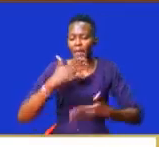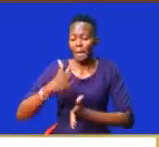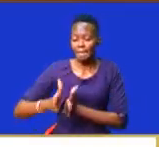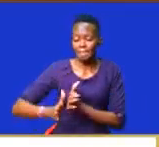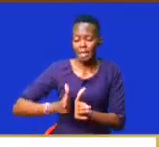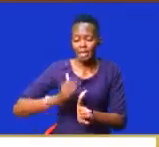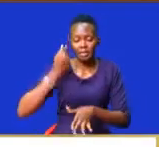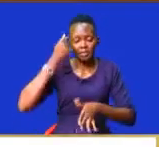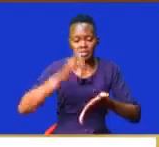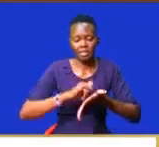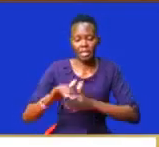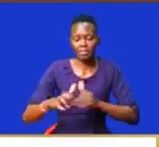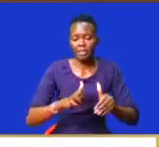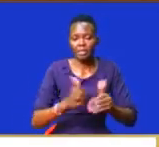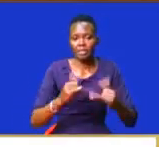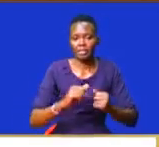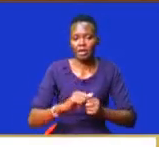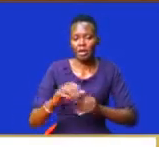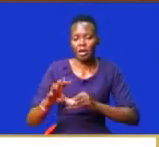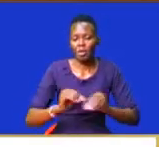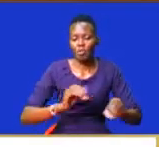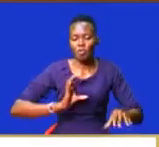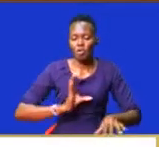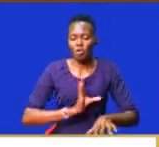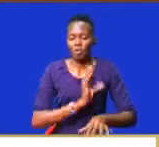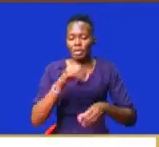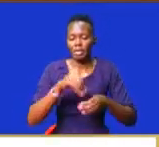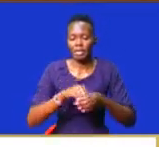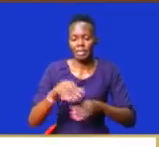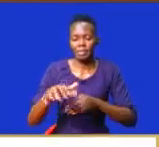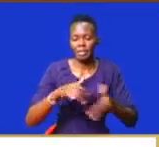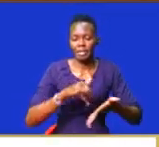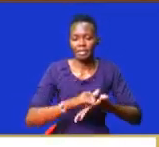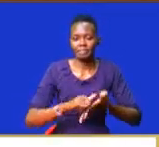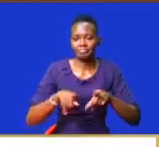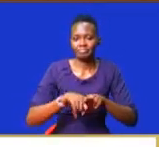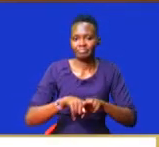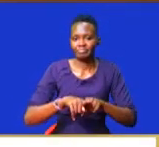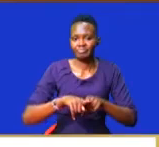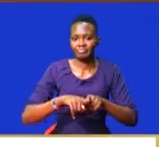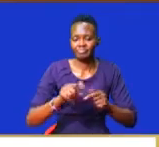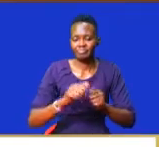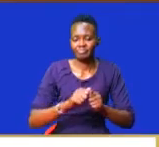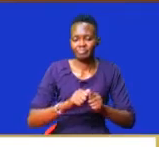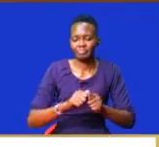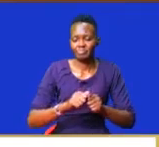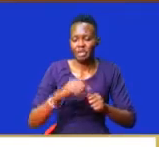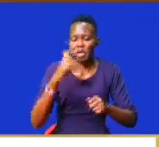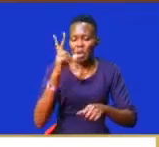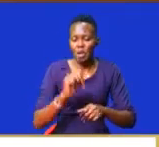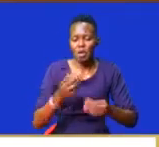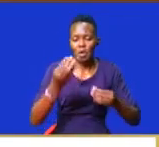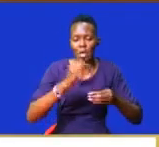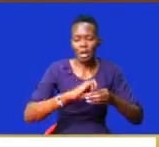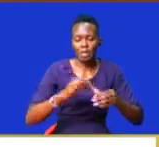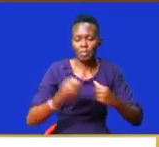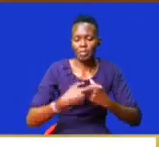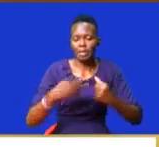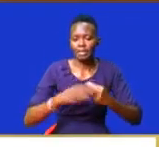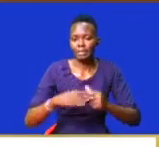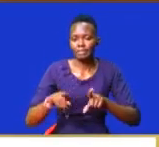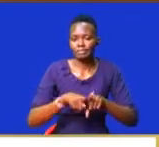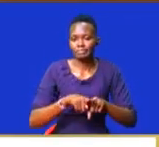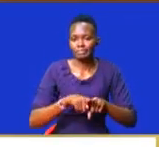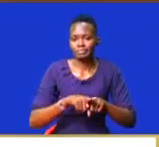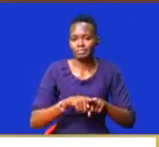koro ovunjo market management ko e kwa keto yiru ma ditre koro chiko kino wate koko mwono